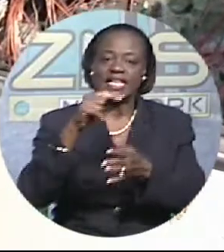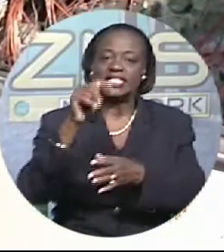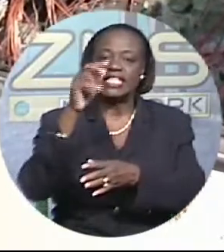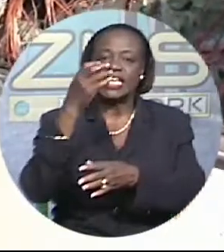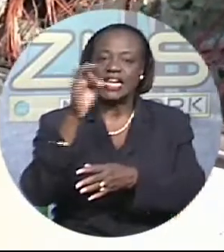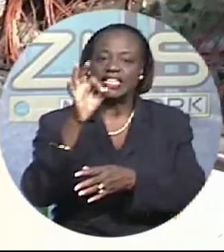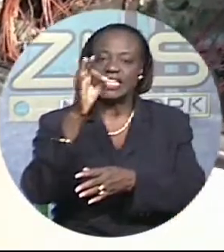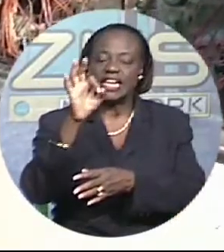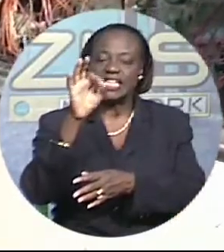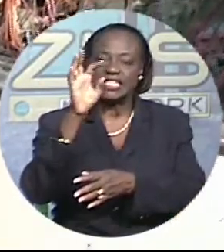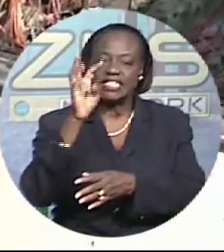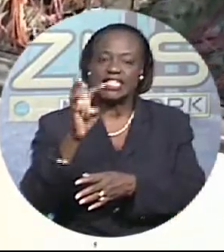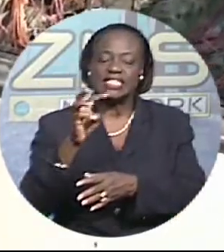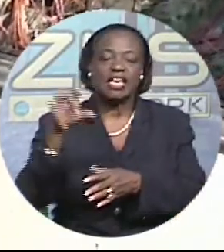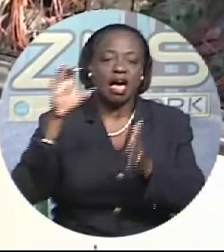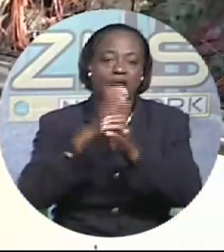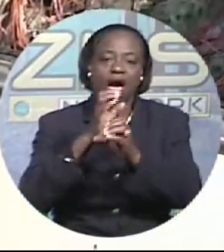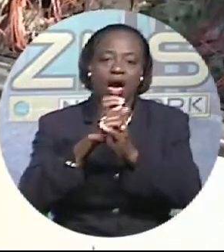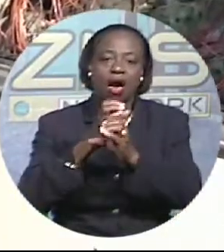was on fire.